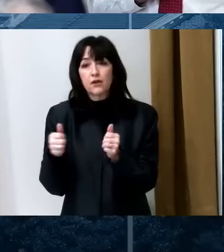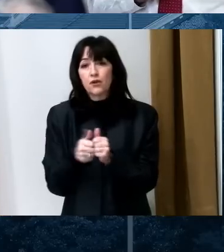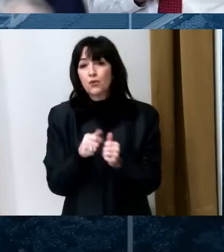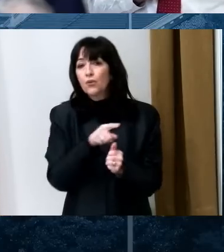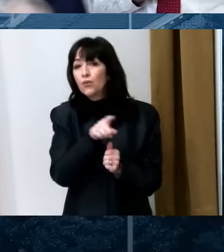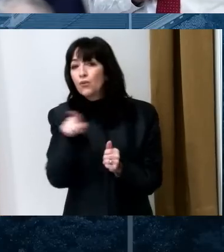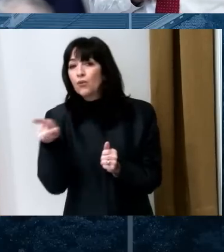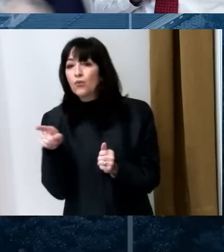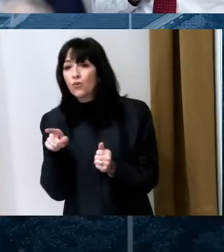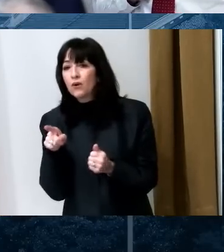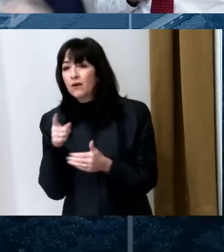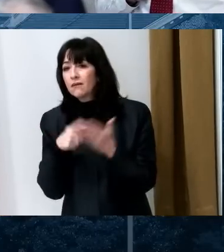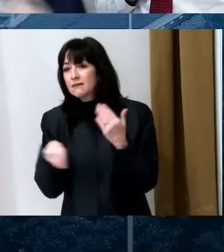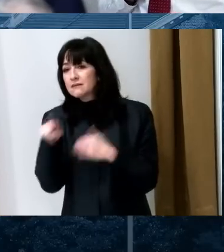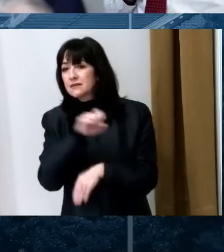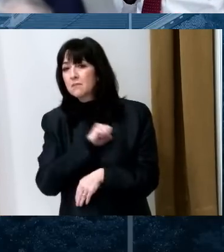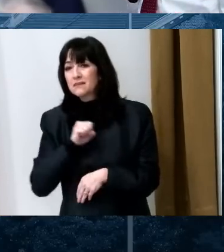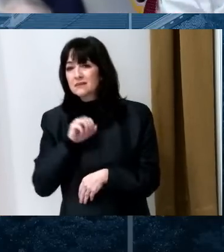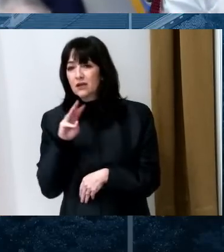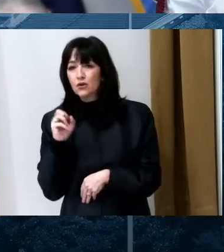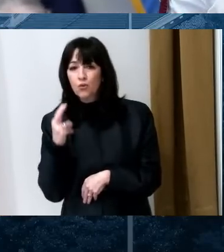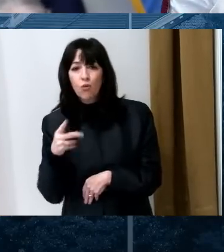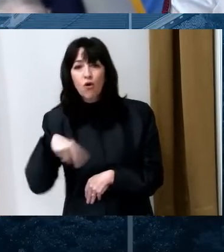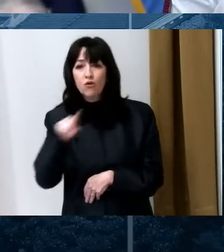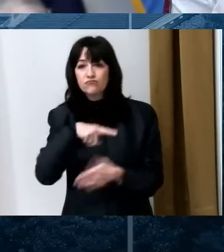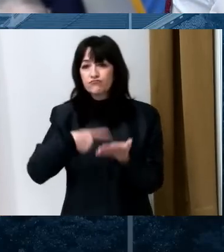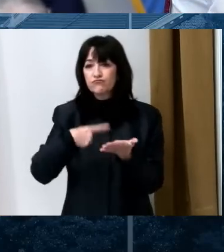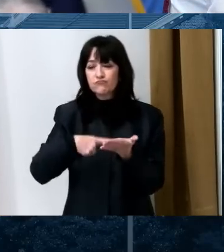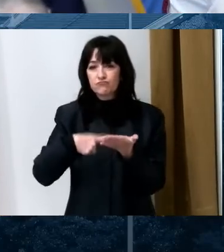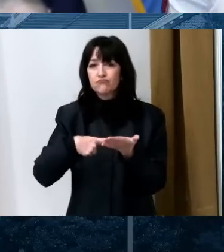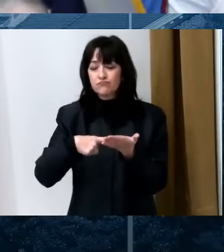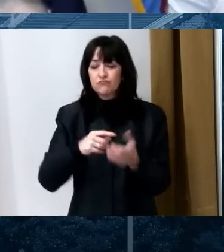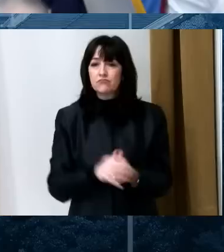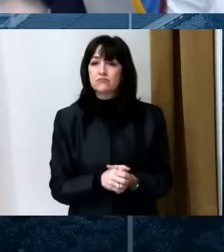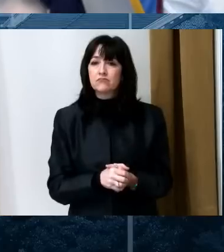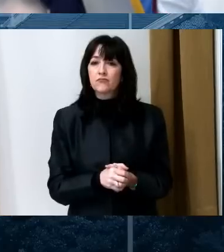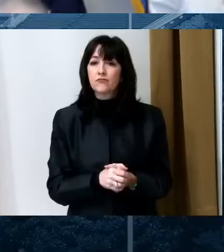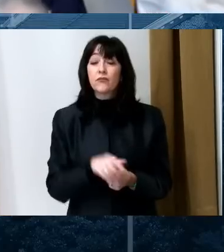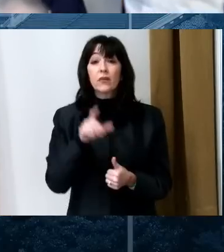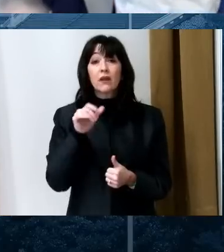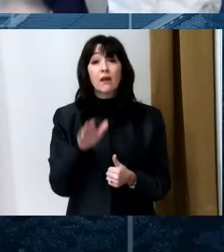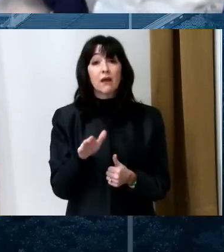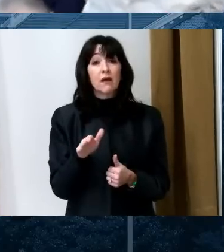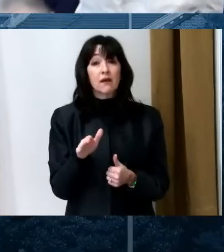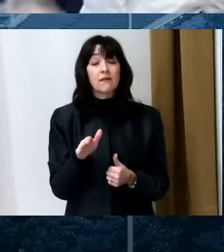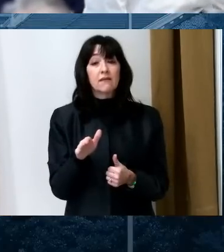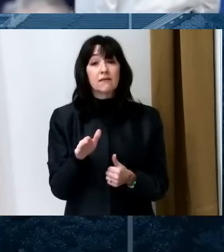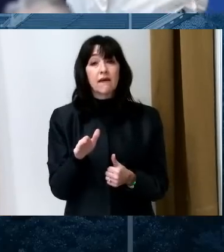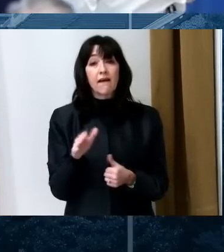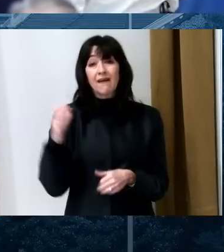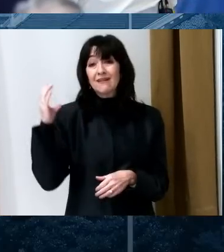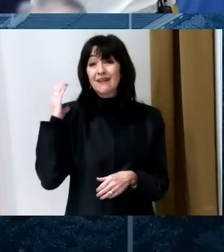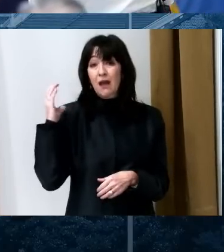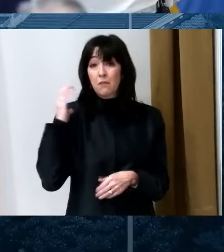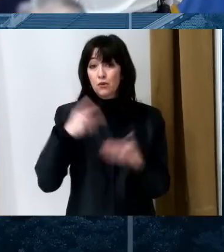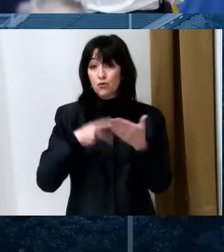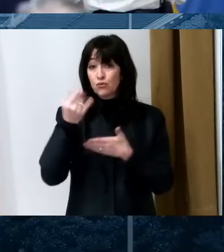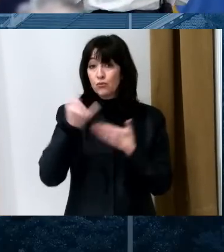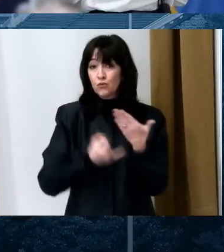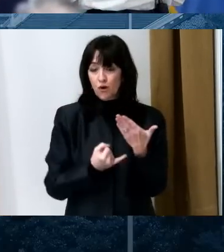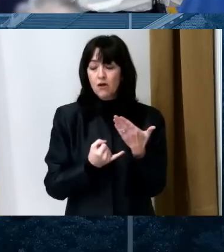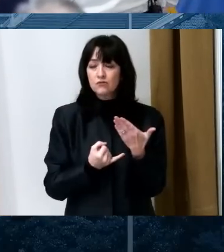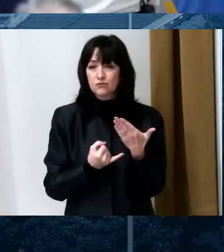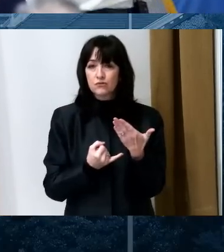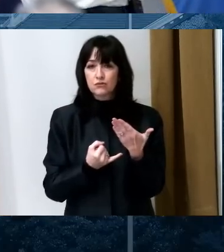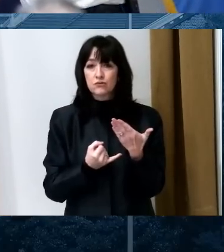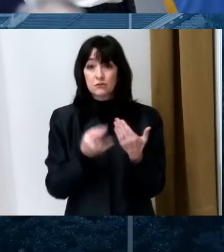legislation from Senator Walsh and folks in this room. There you go. On the capital projects, you can see we're